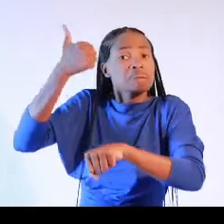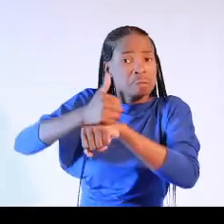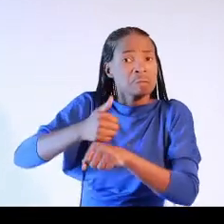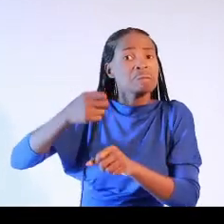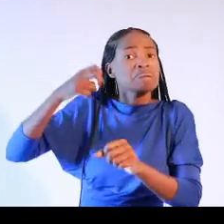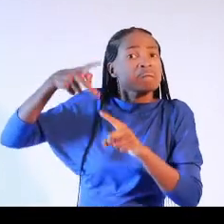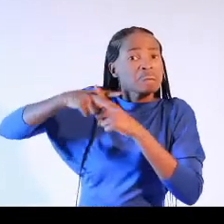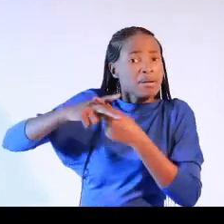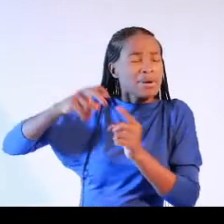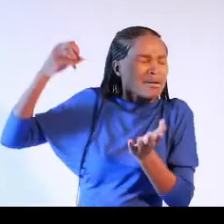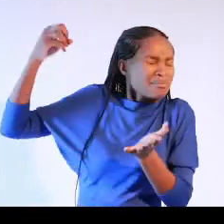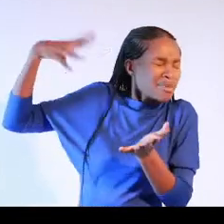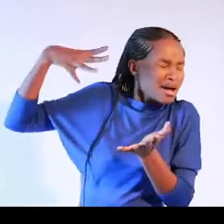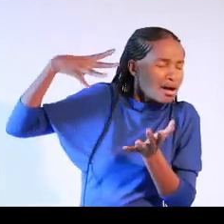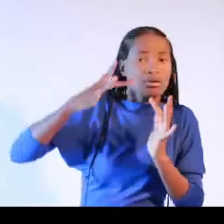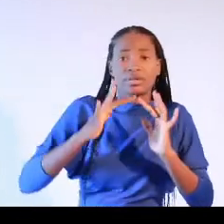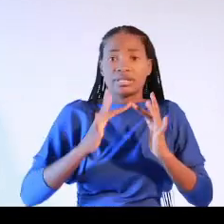panels on the internet.